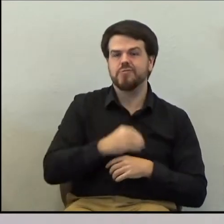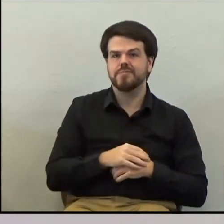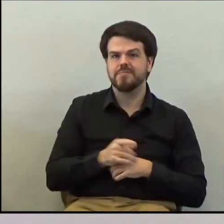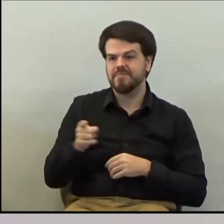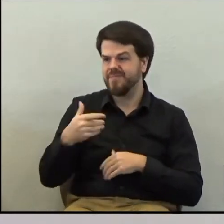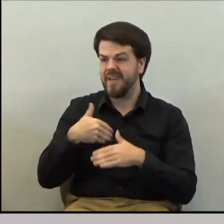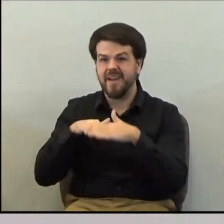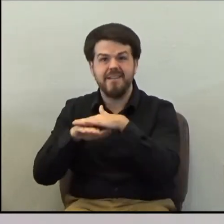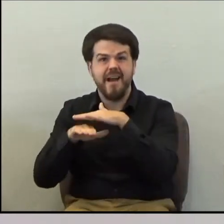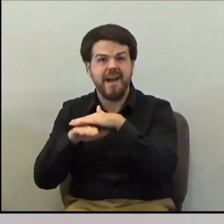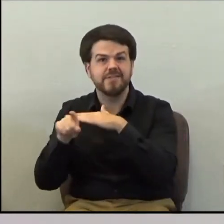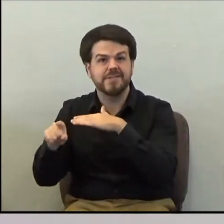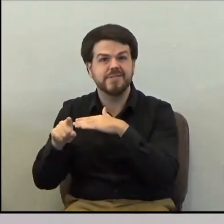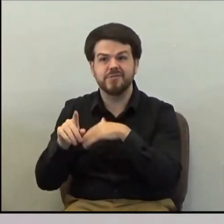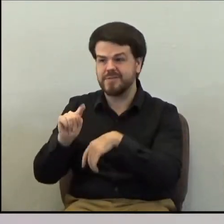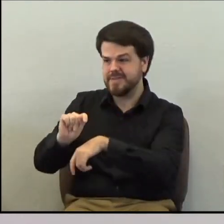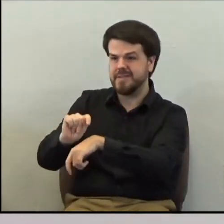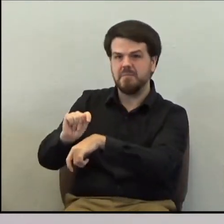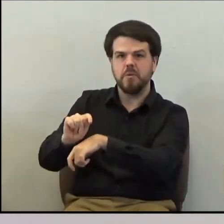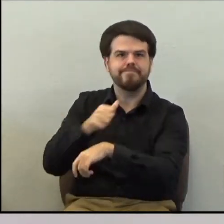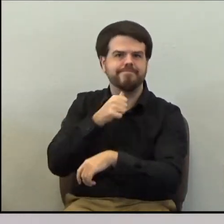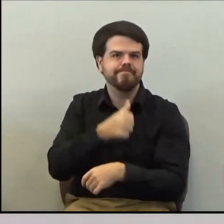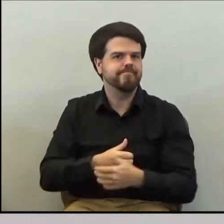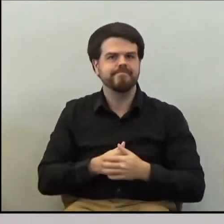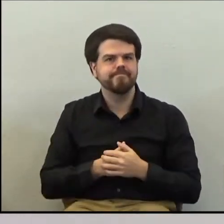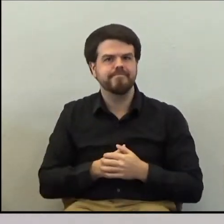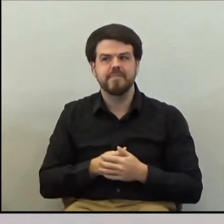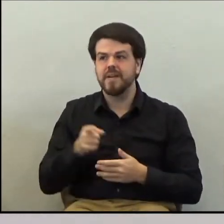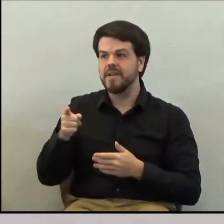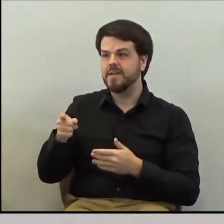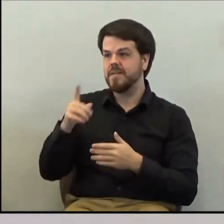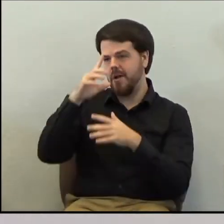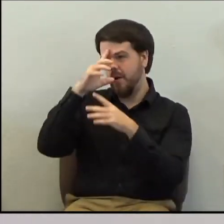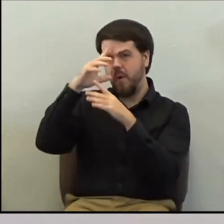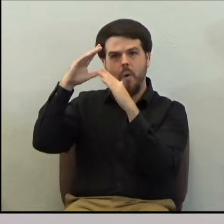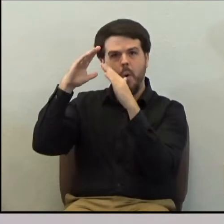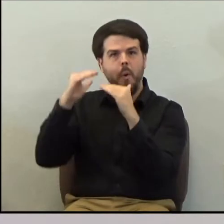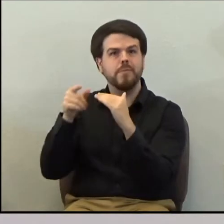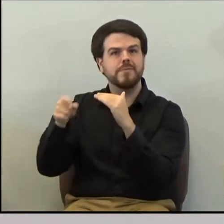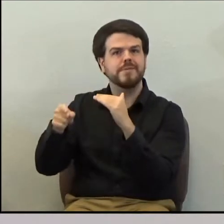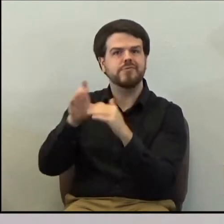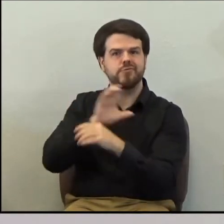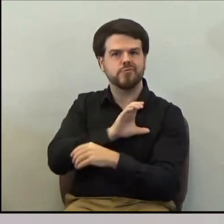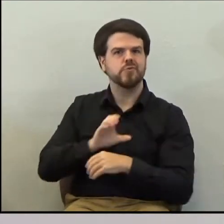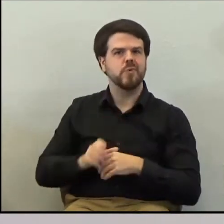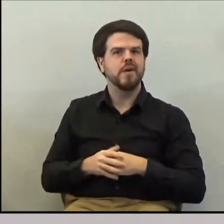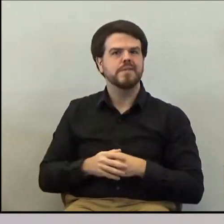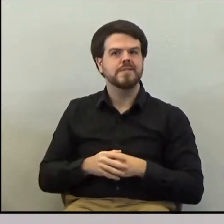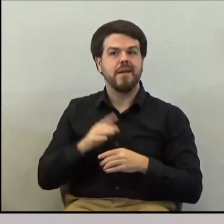they converted to Christianity. They put their hope in Christ when they heard Paul preach and teach.